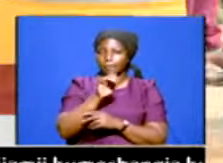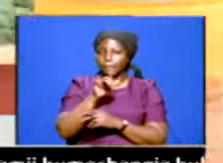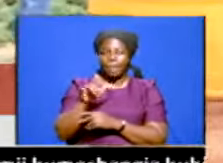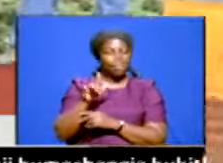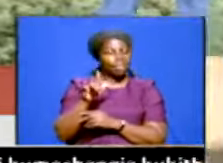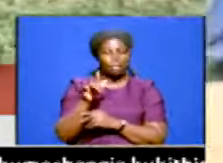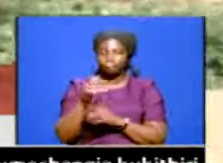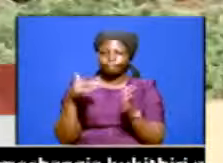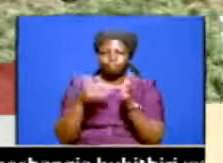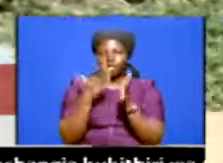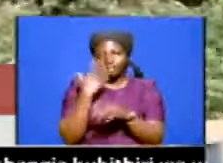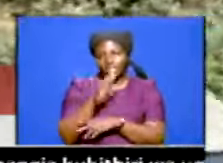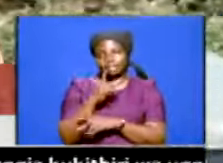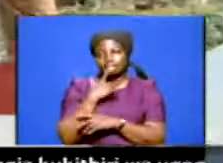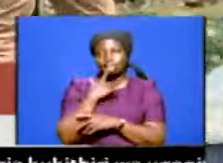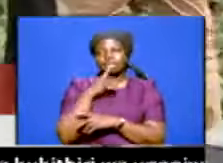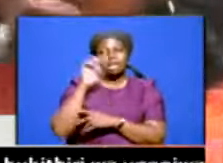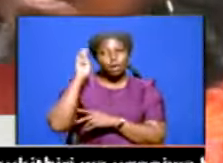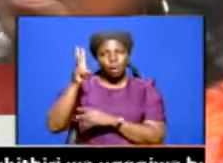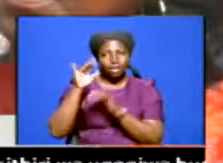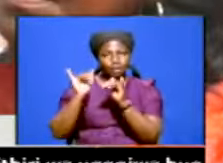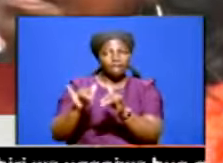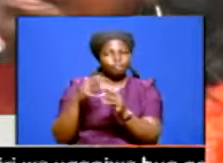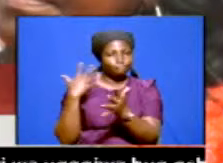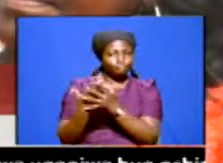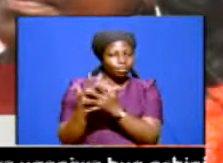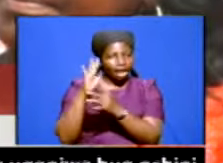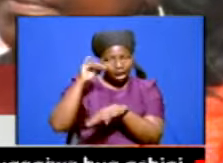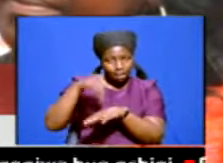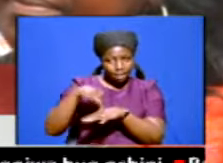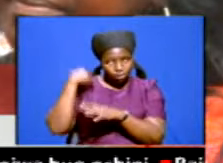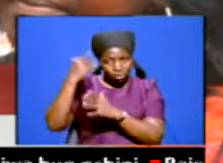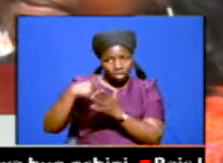cha polisi cha Gigiri hadi juma lijalo. He called